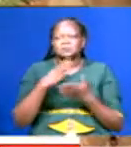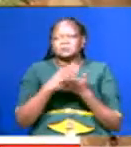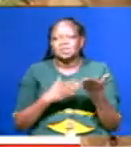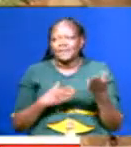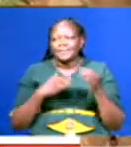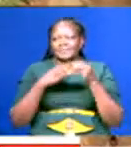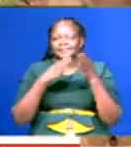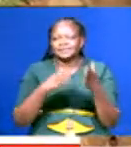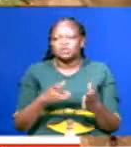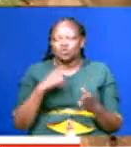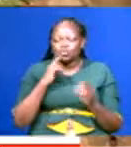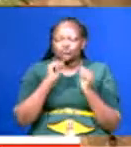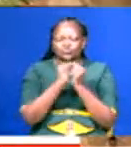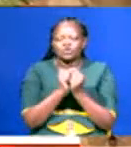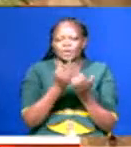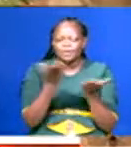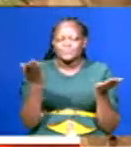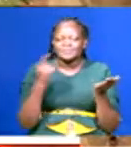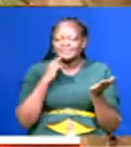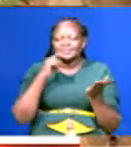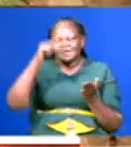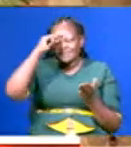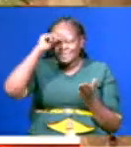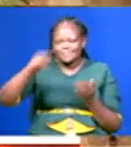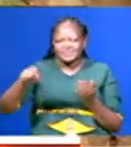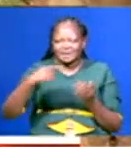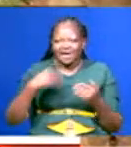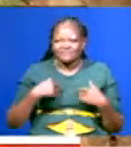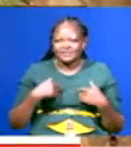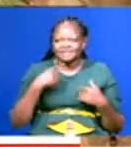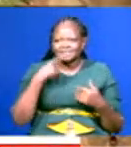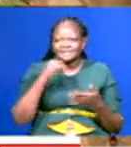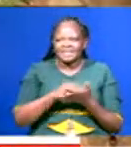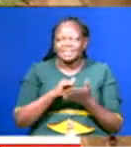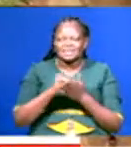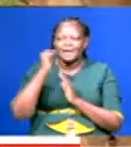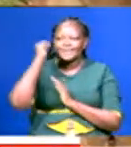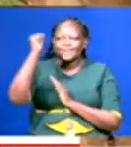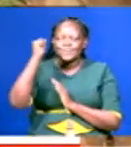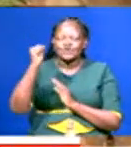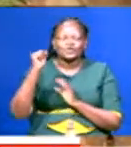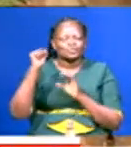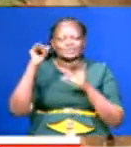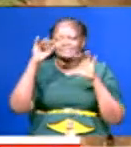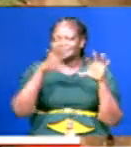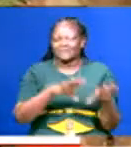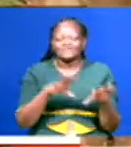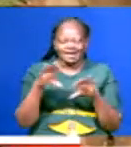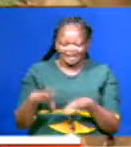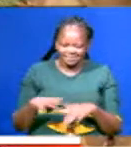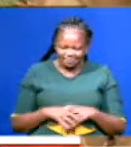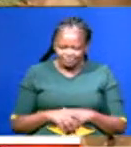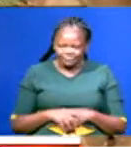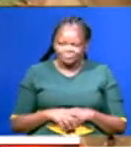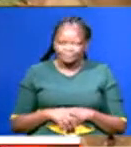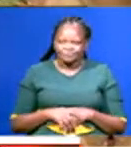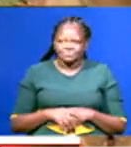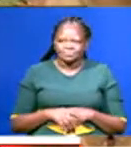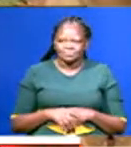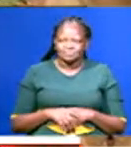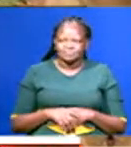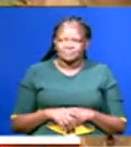leaders who accompanied him faulted the government for what they term as political persecution. Timothy Kipnosu for Prime